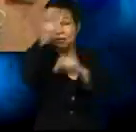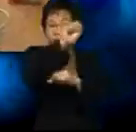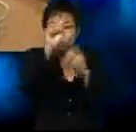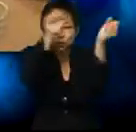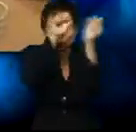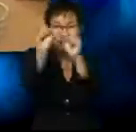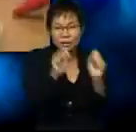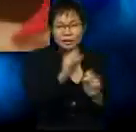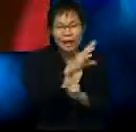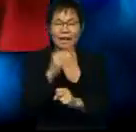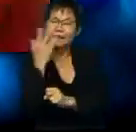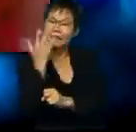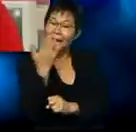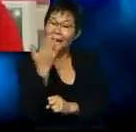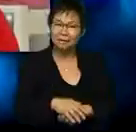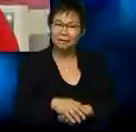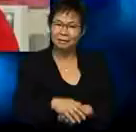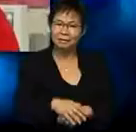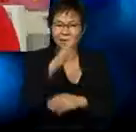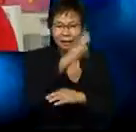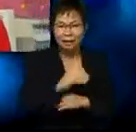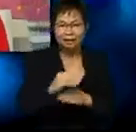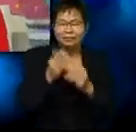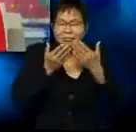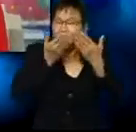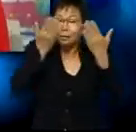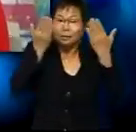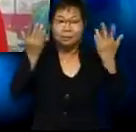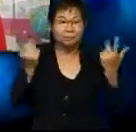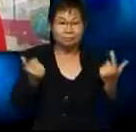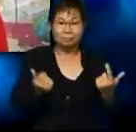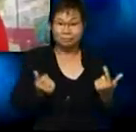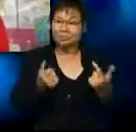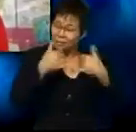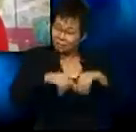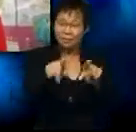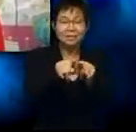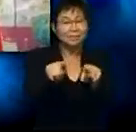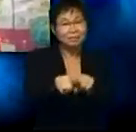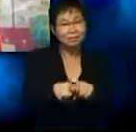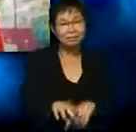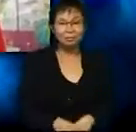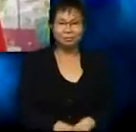and colors, and smell are still the same.